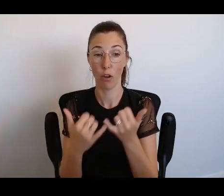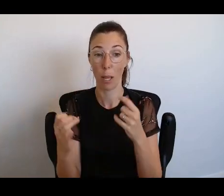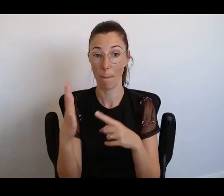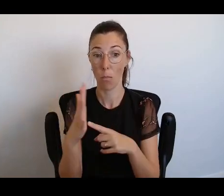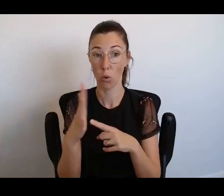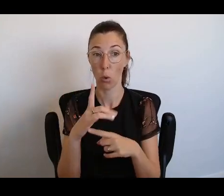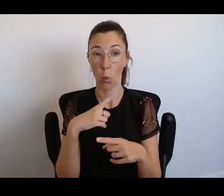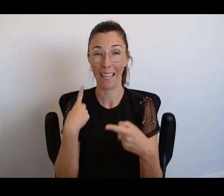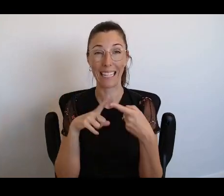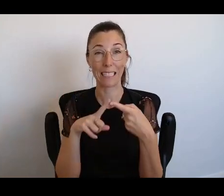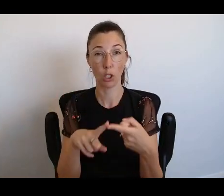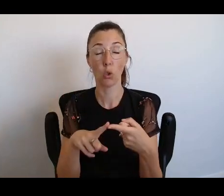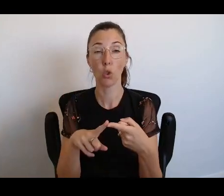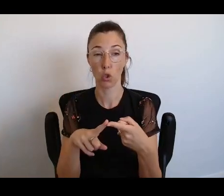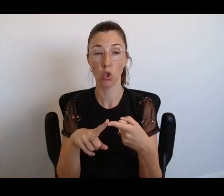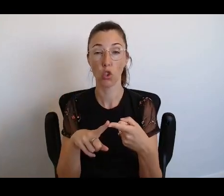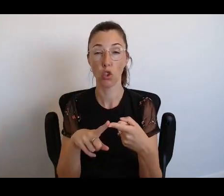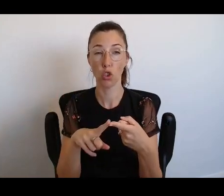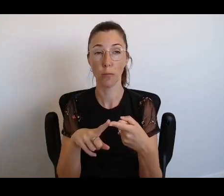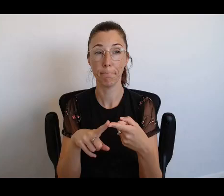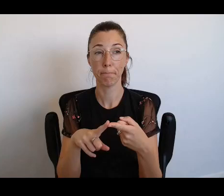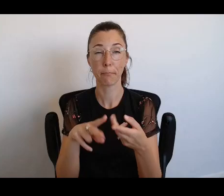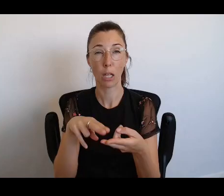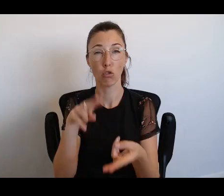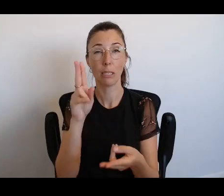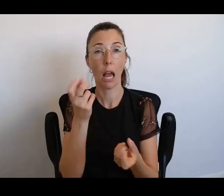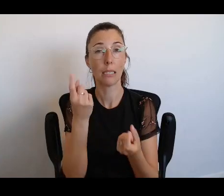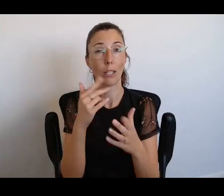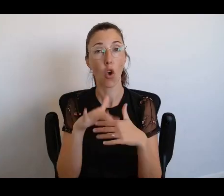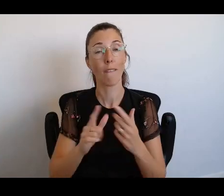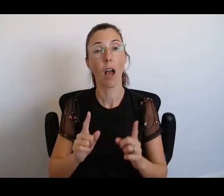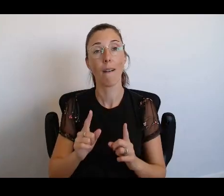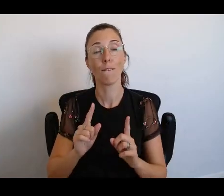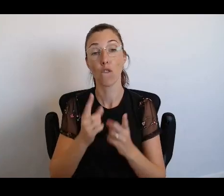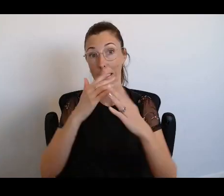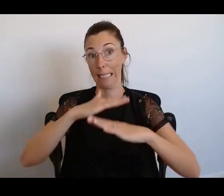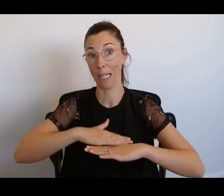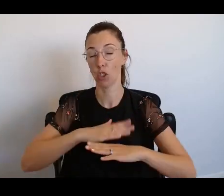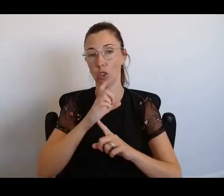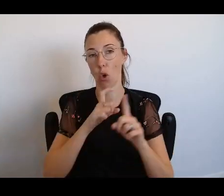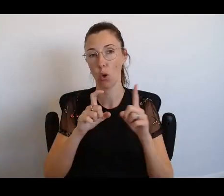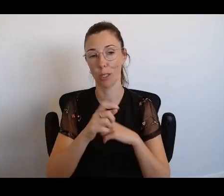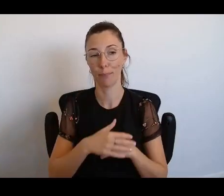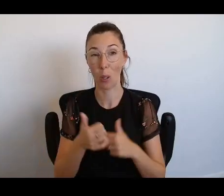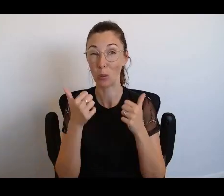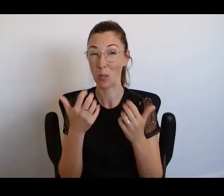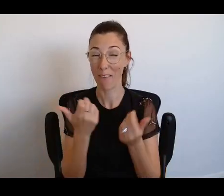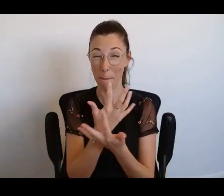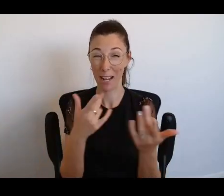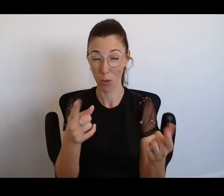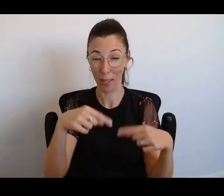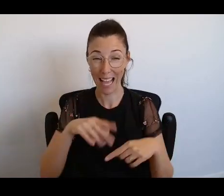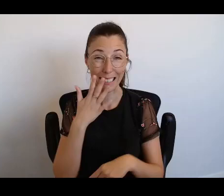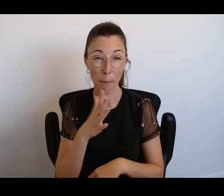the understanding of First Nations culture. It's so great to have so many of you here in the summer. I've just got back from summer